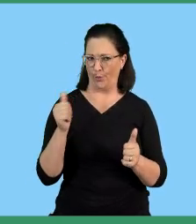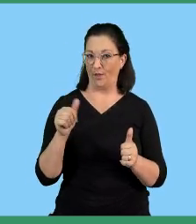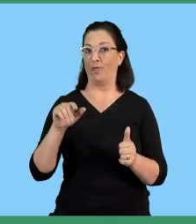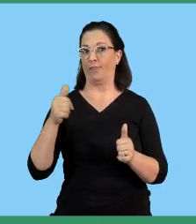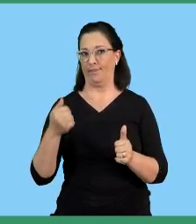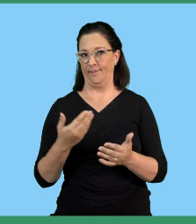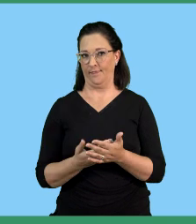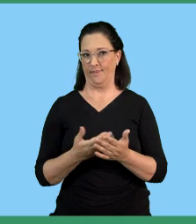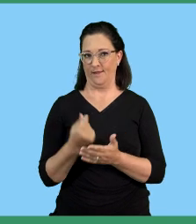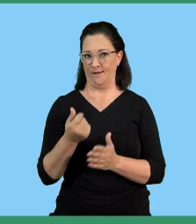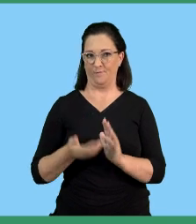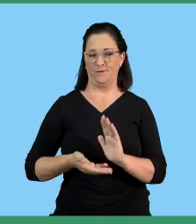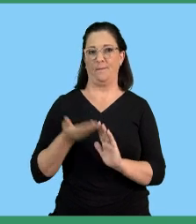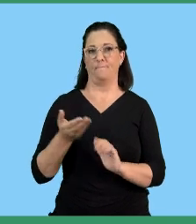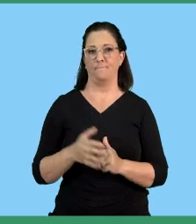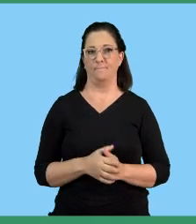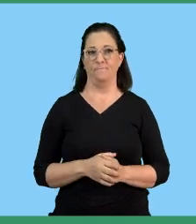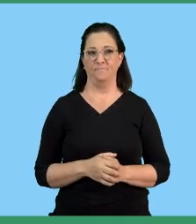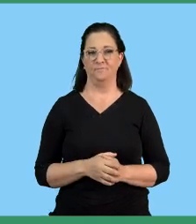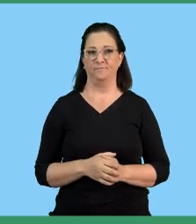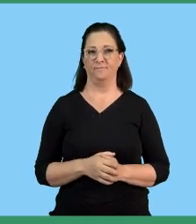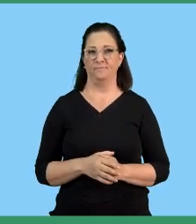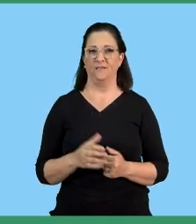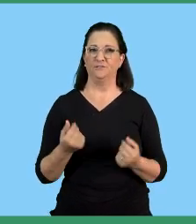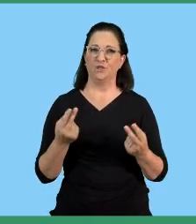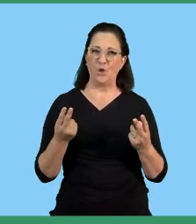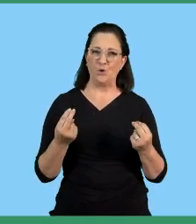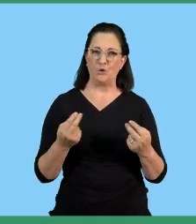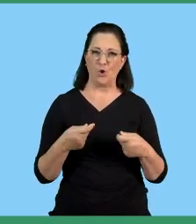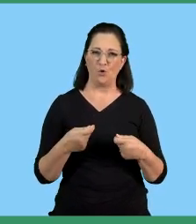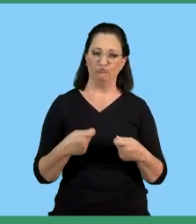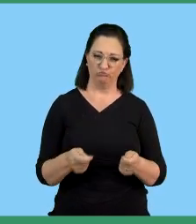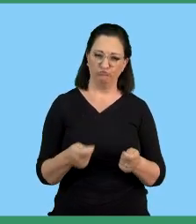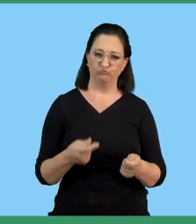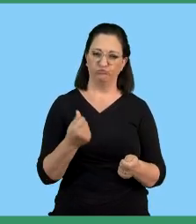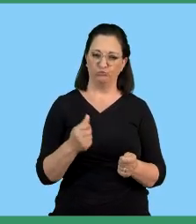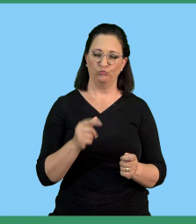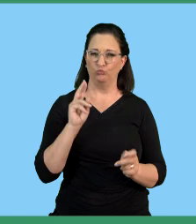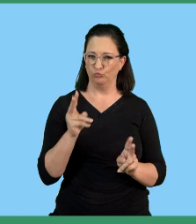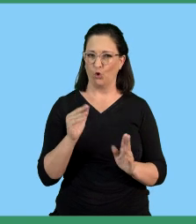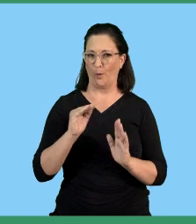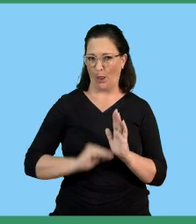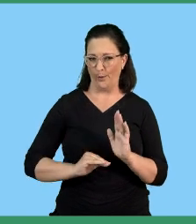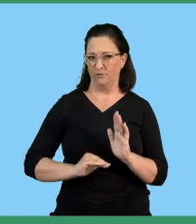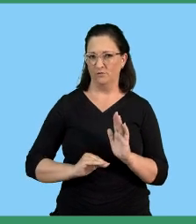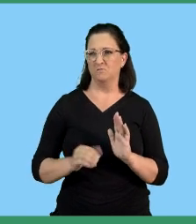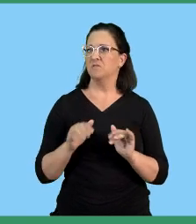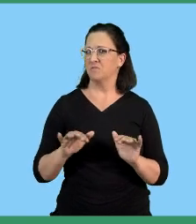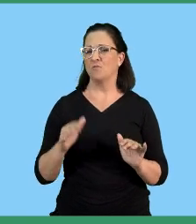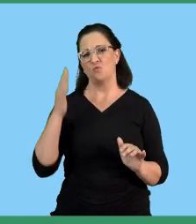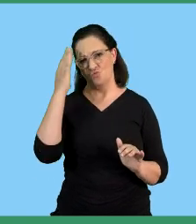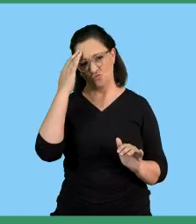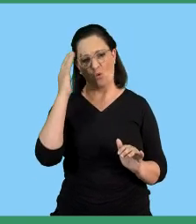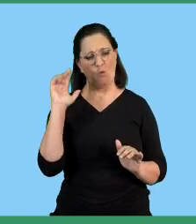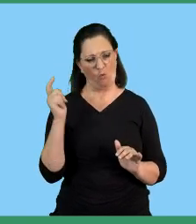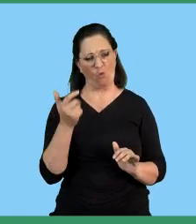and then the prices increase. We know that when new products are entering the market, they're normally at a lower prices, but as soon as they